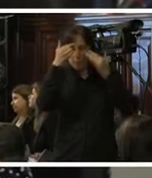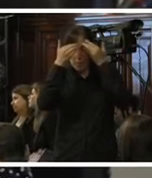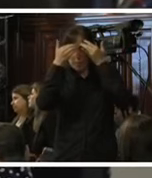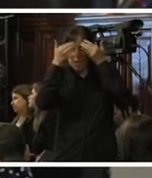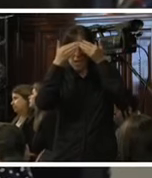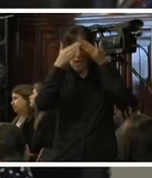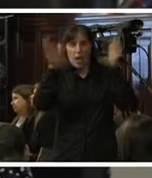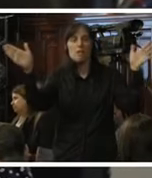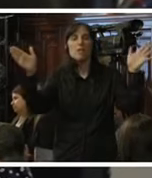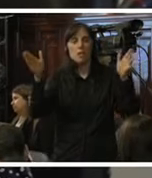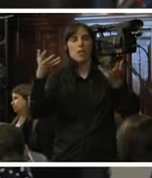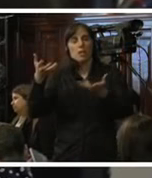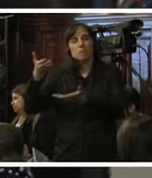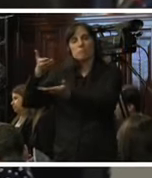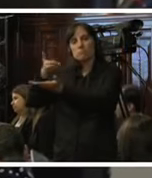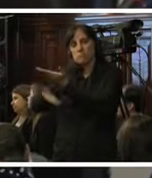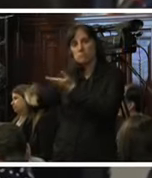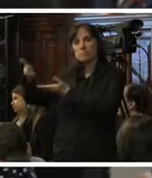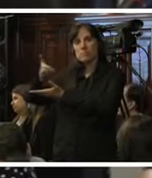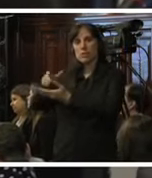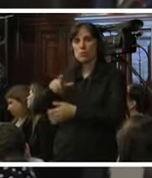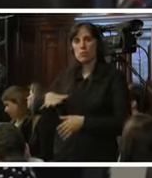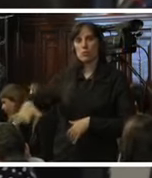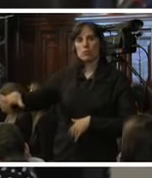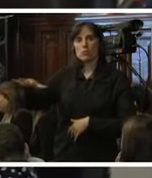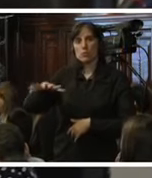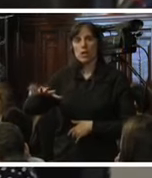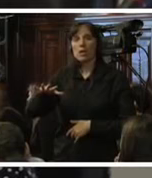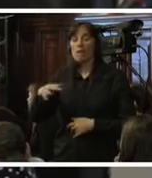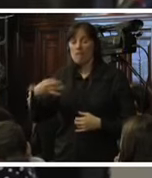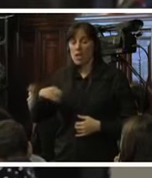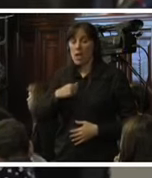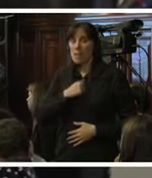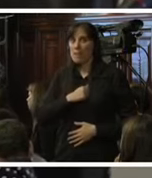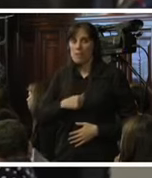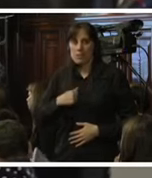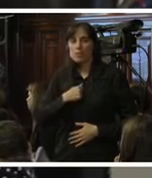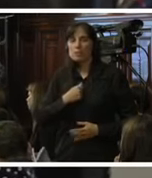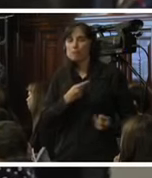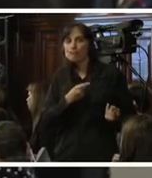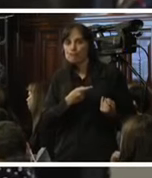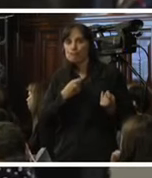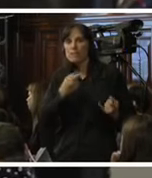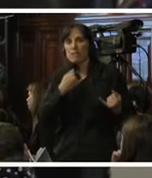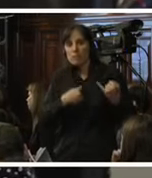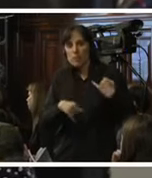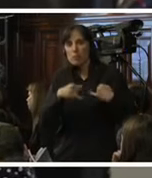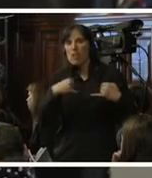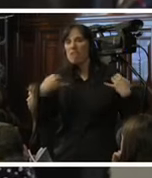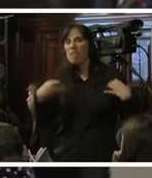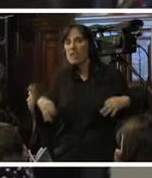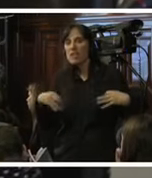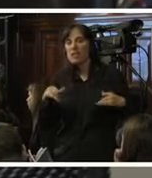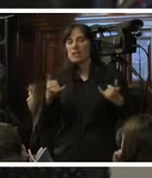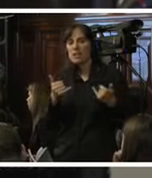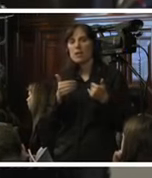society, and we would look forward to having some report on that you did pursue this action, and so